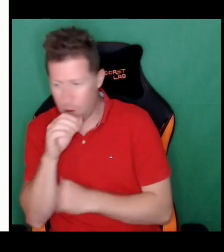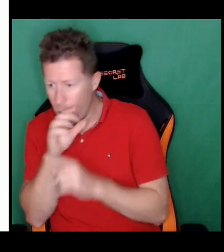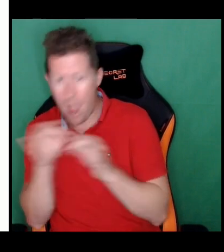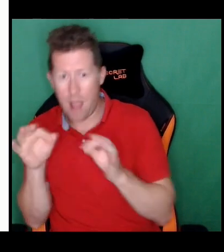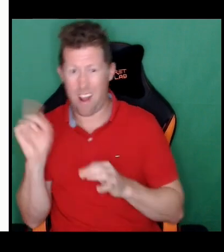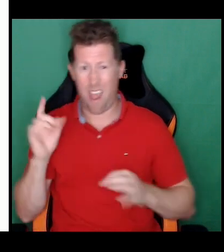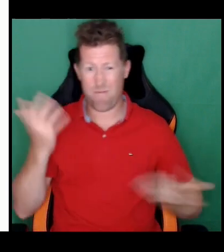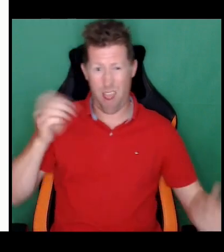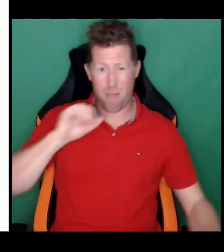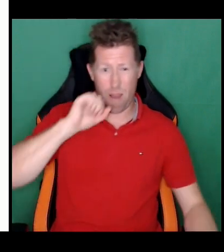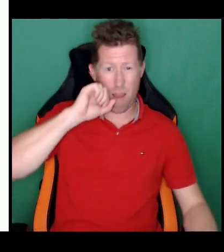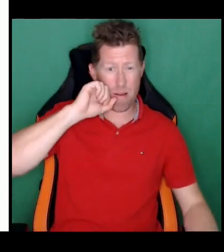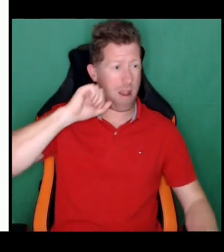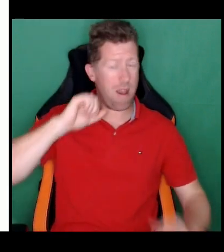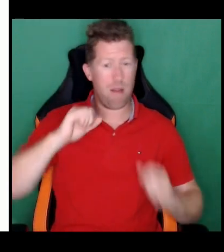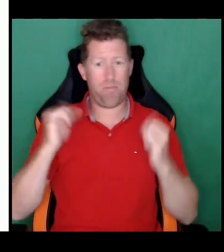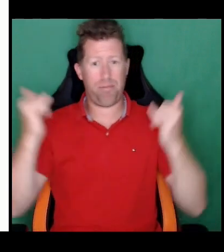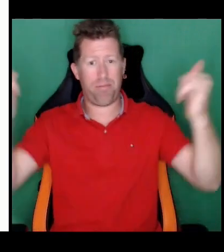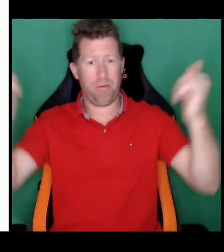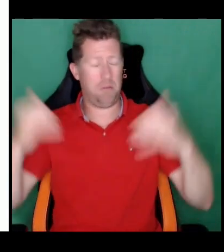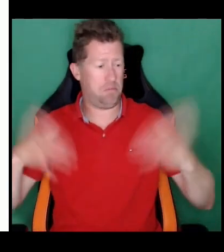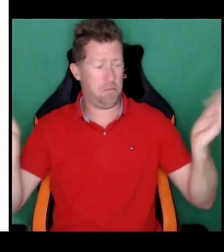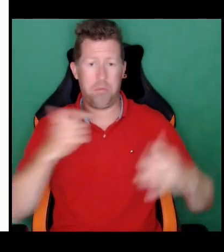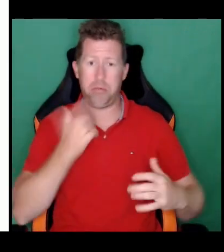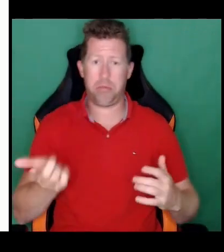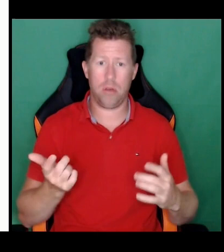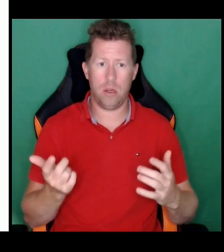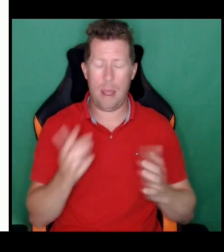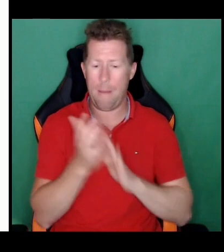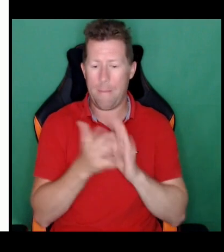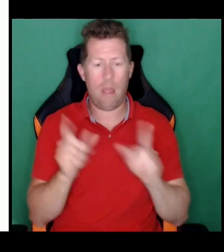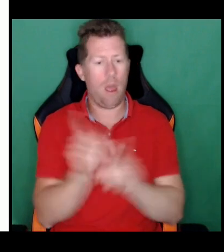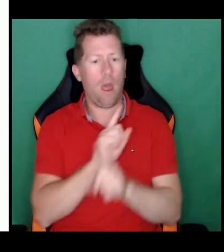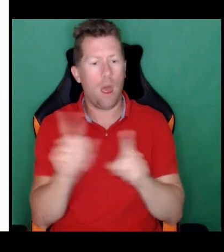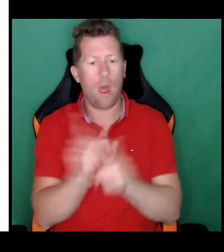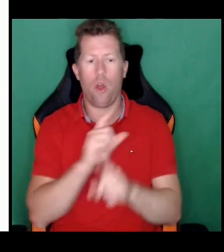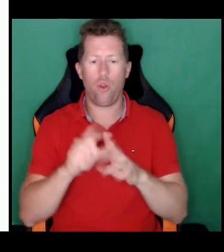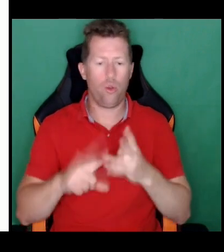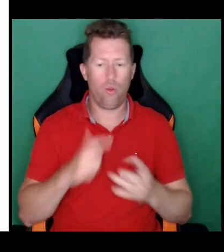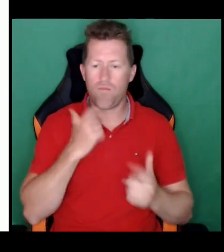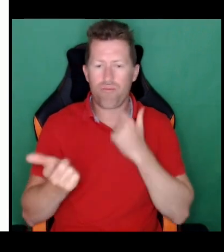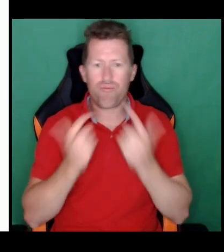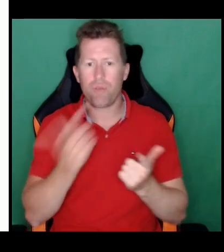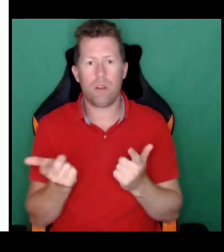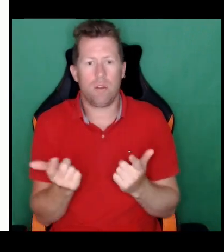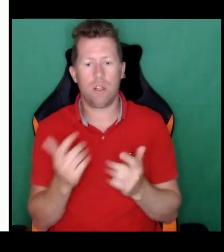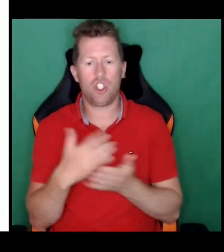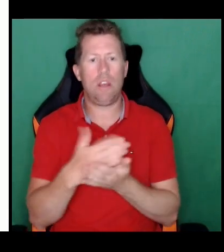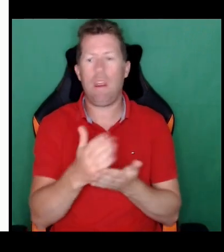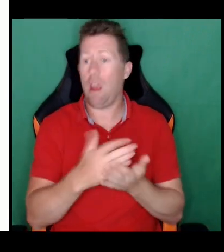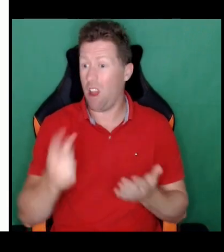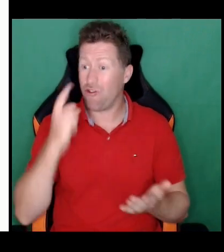social. As I said, it's a way to be doing something and meeting new people and sharing vapes through that